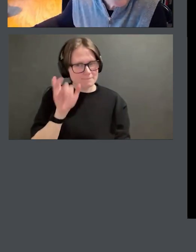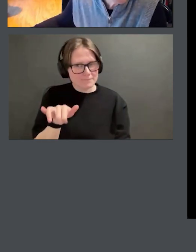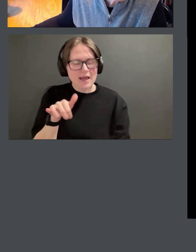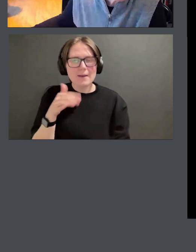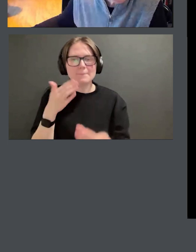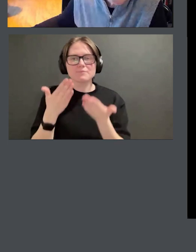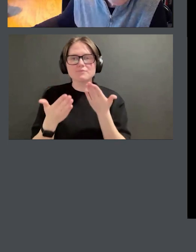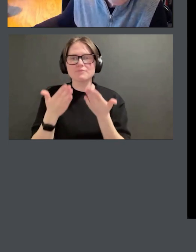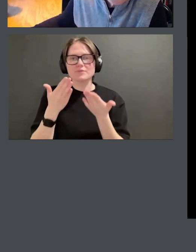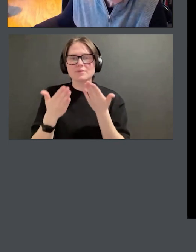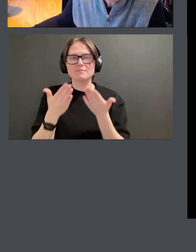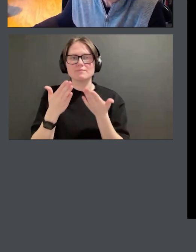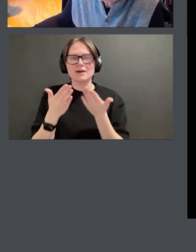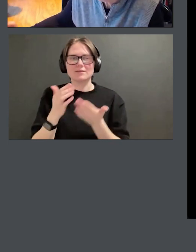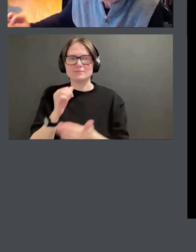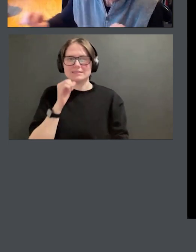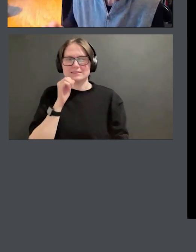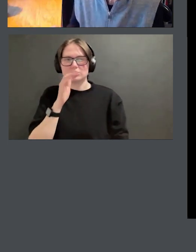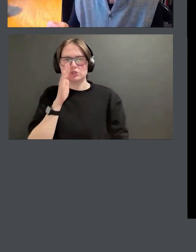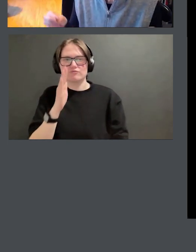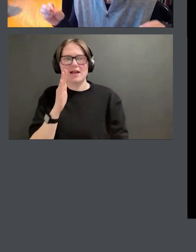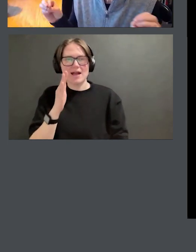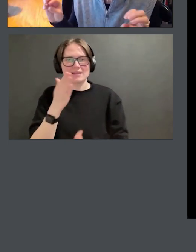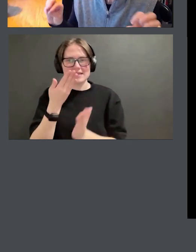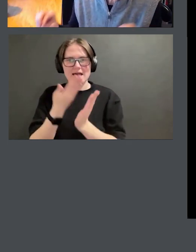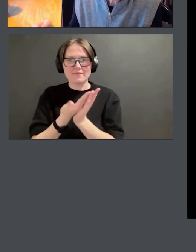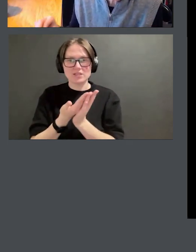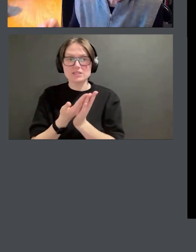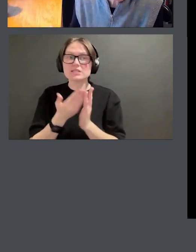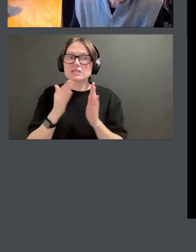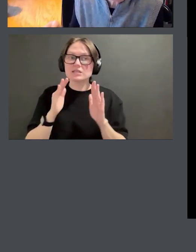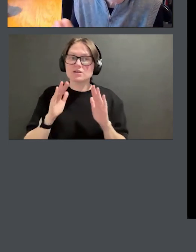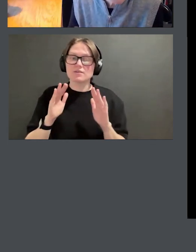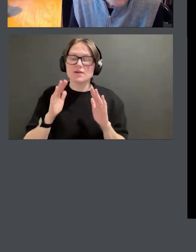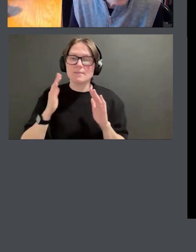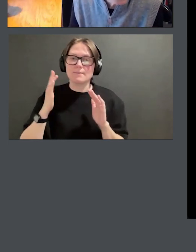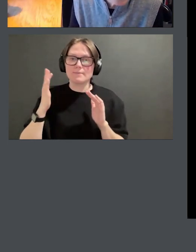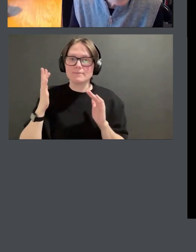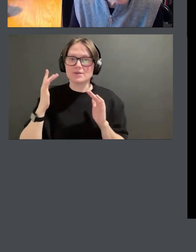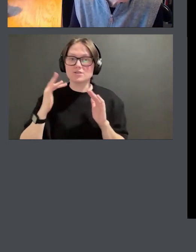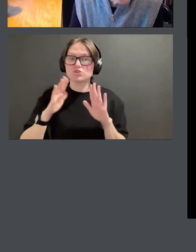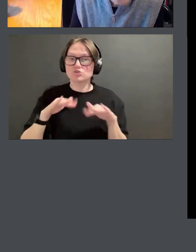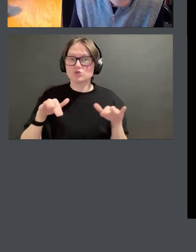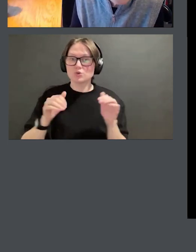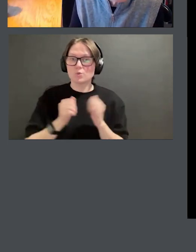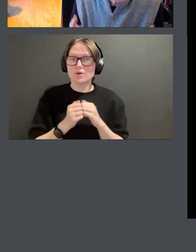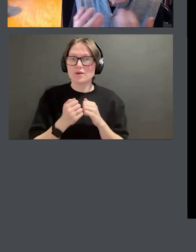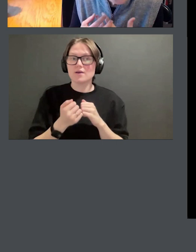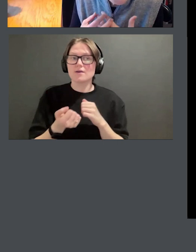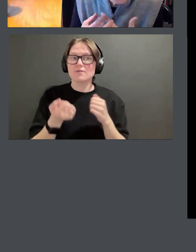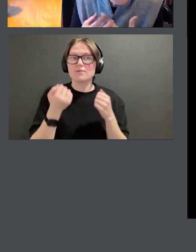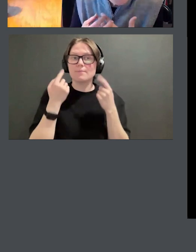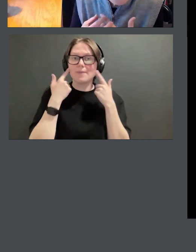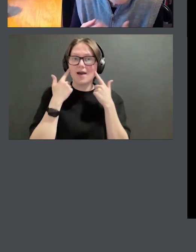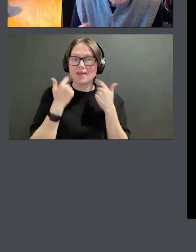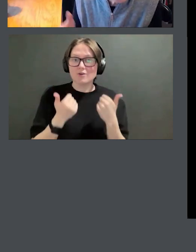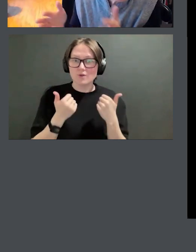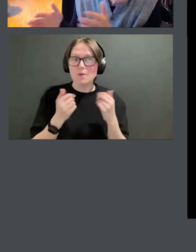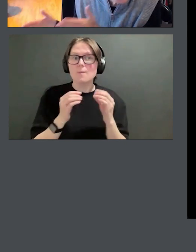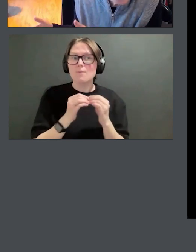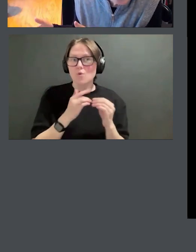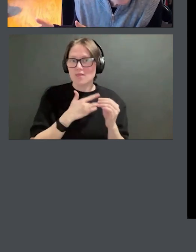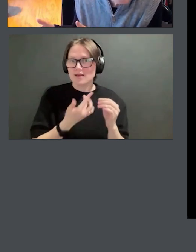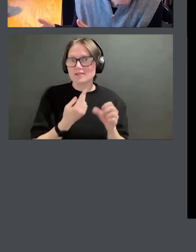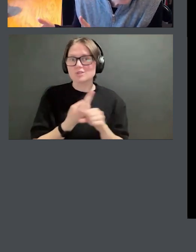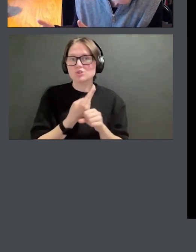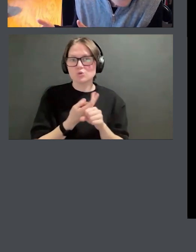indirect evidence that because children with bilateral loss are more likely to use hearing technology than